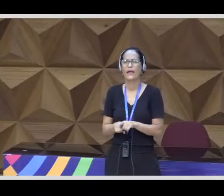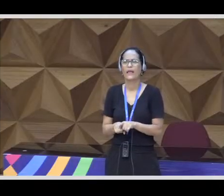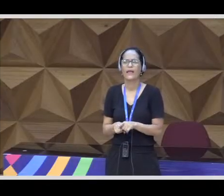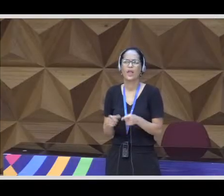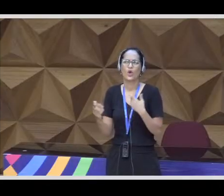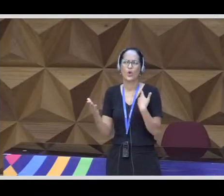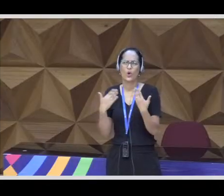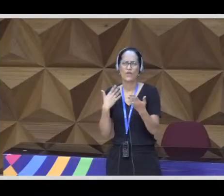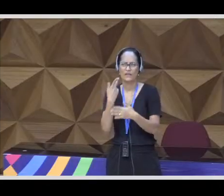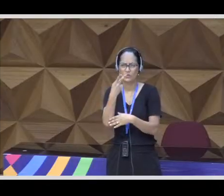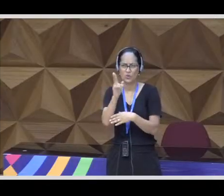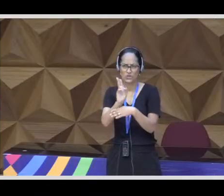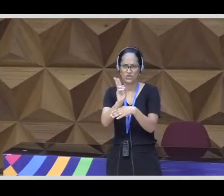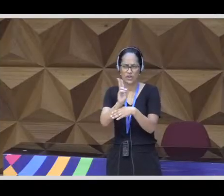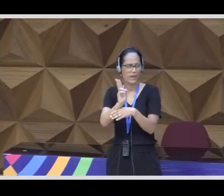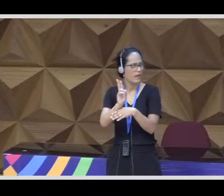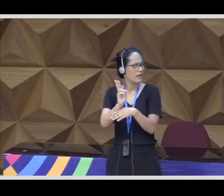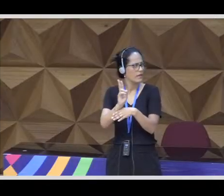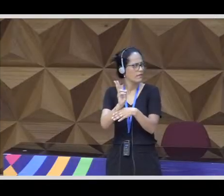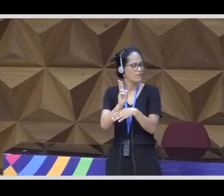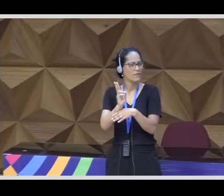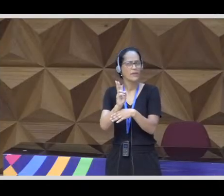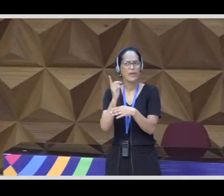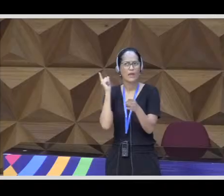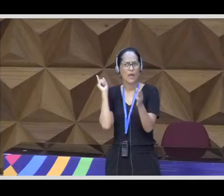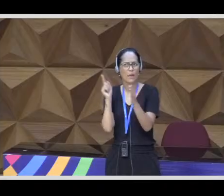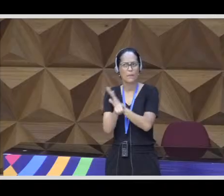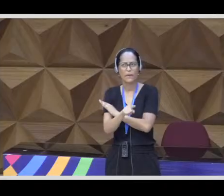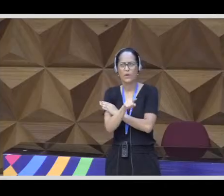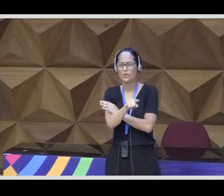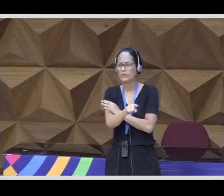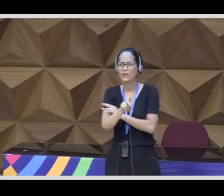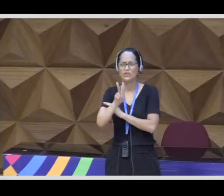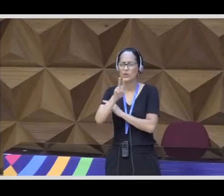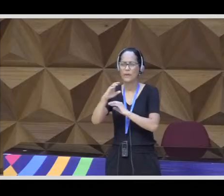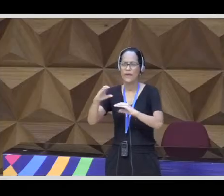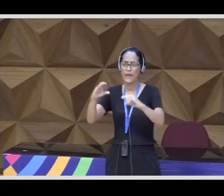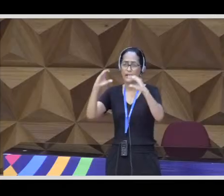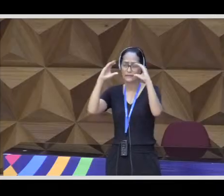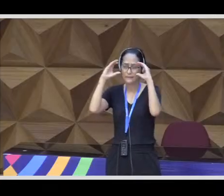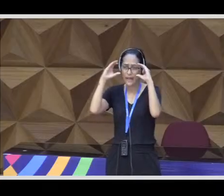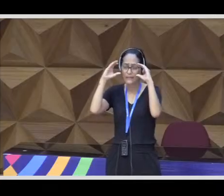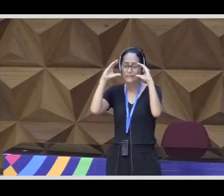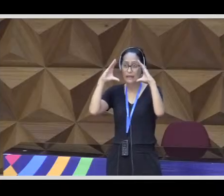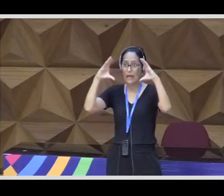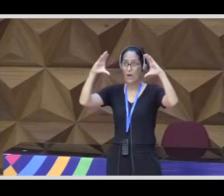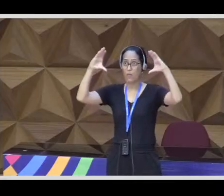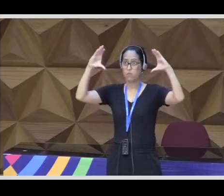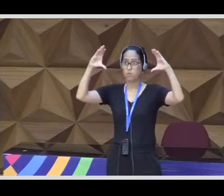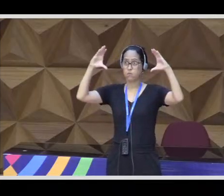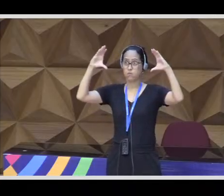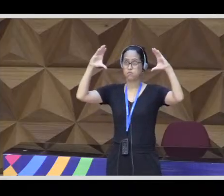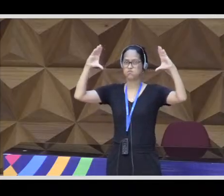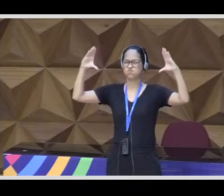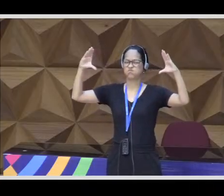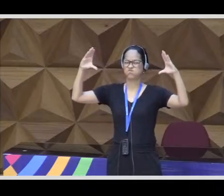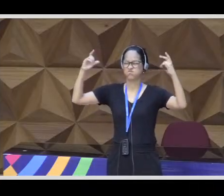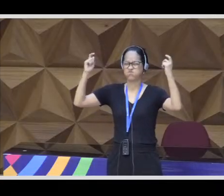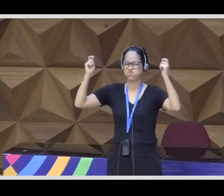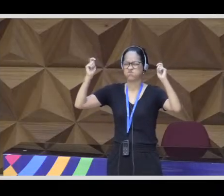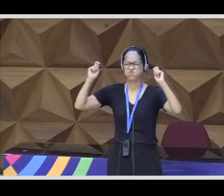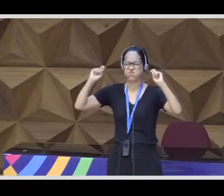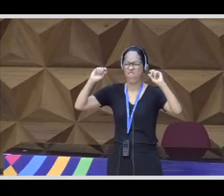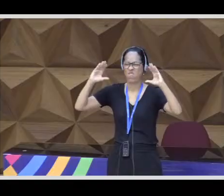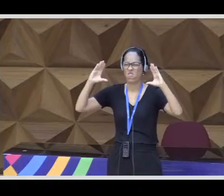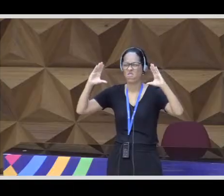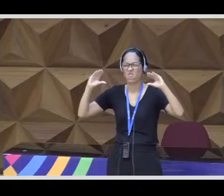me about, because I asked him the question about the headsets being very large and bulky. The long-term vision, as you rightly pointed out,